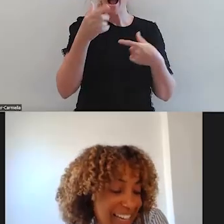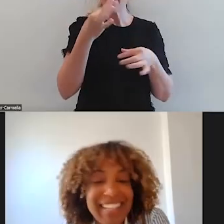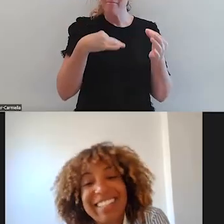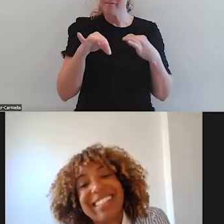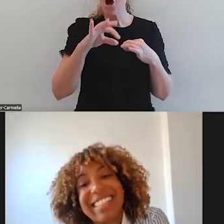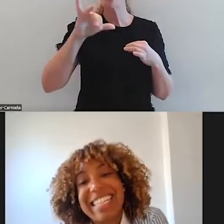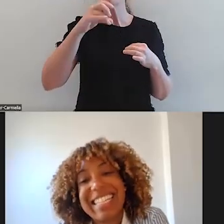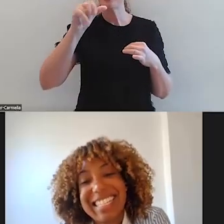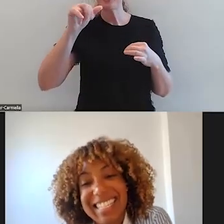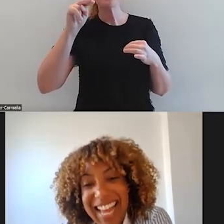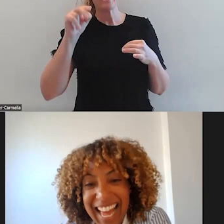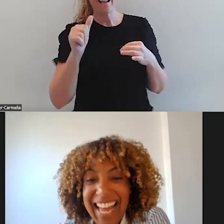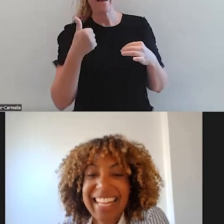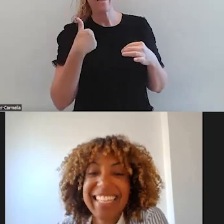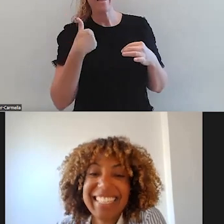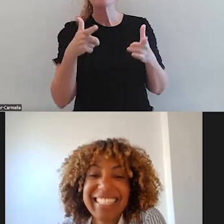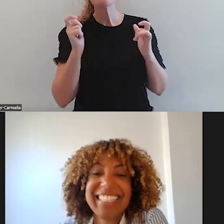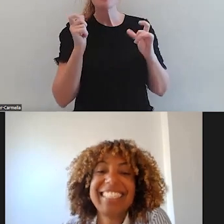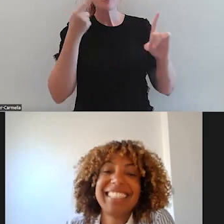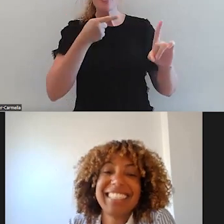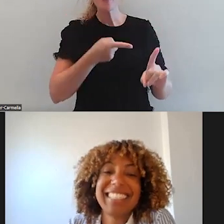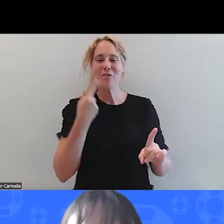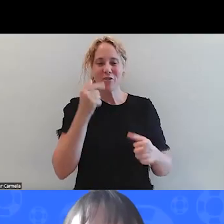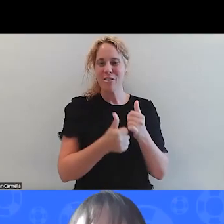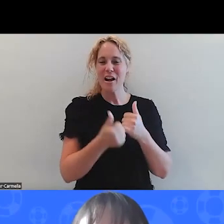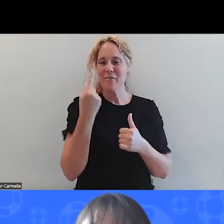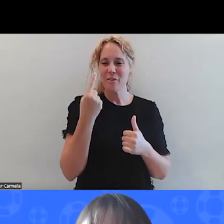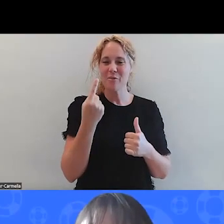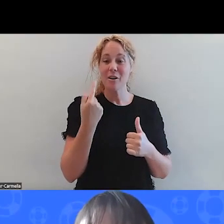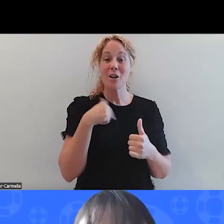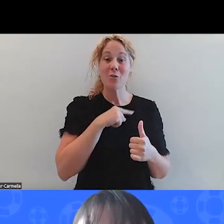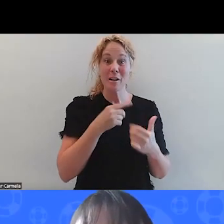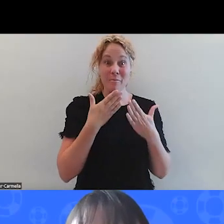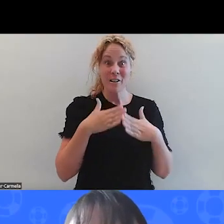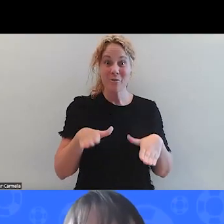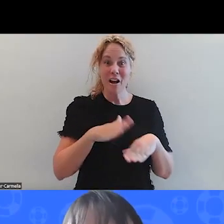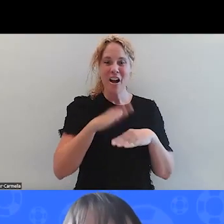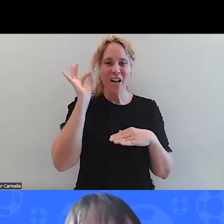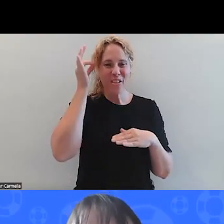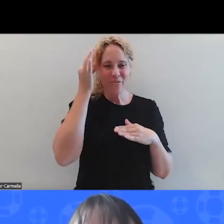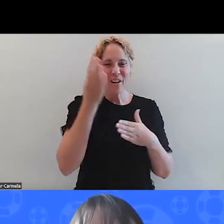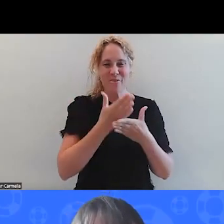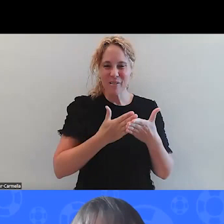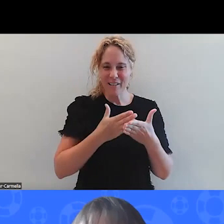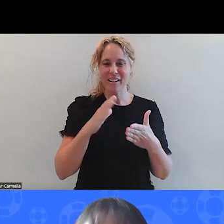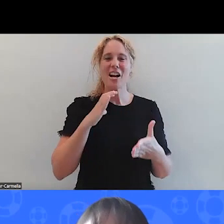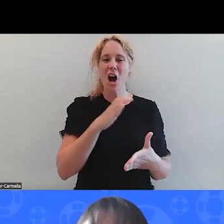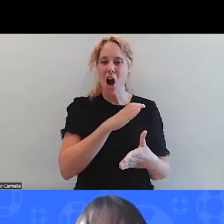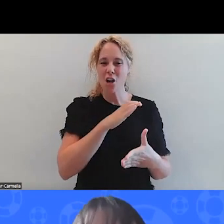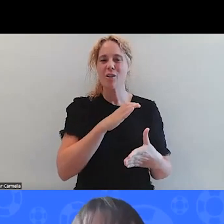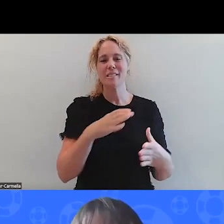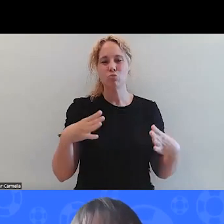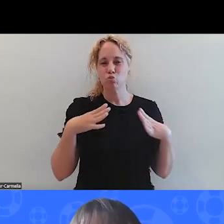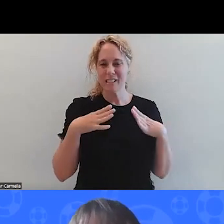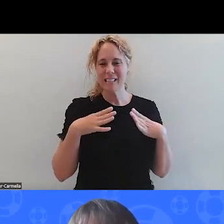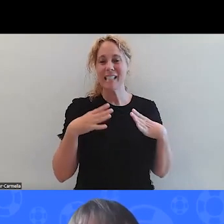cover a quick overview for everyone. We've been a little quiet on the federal side as Congress has been in recess. The